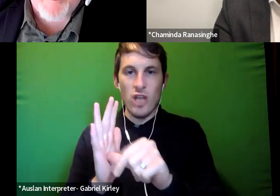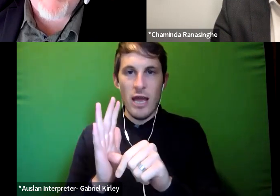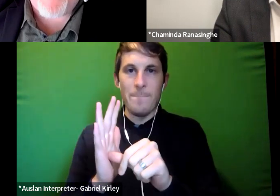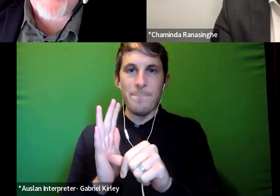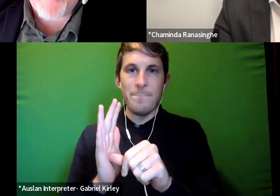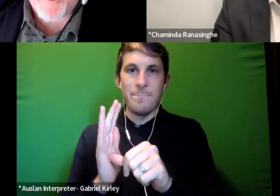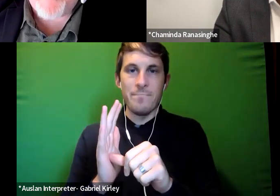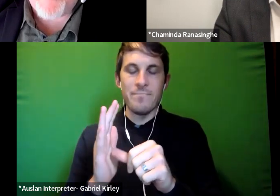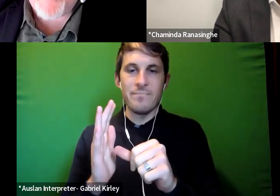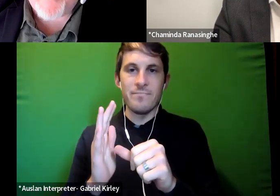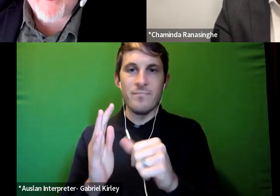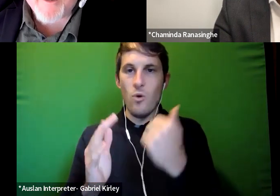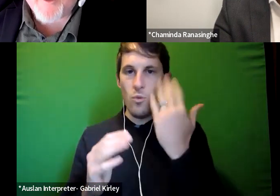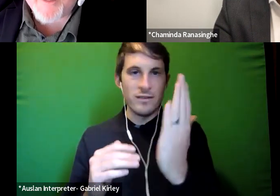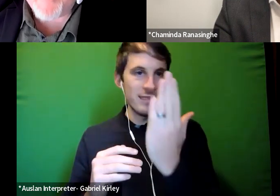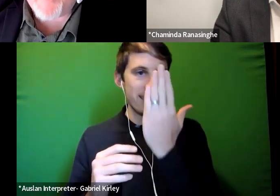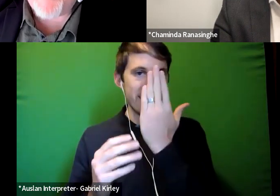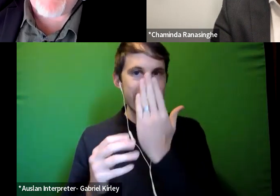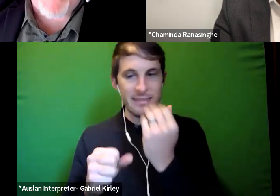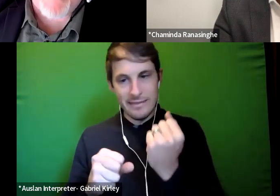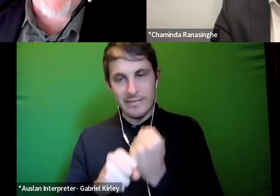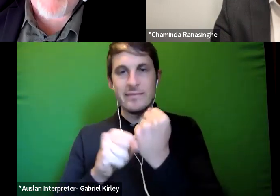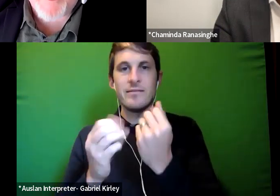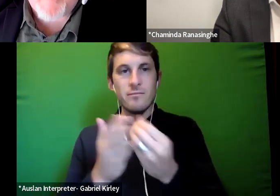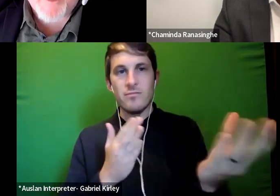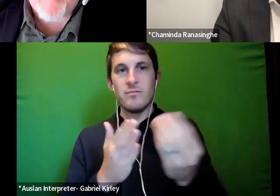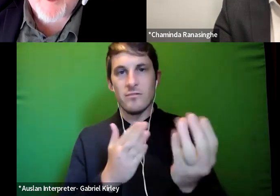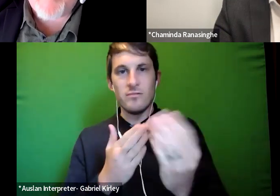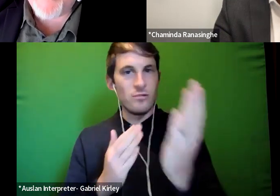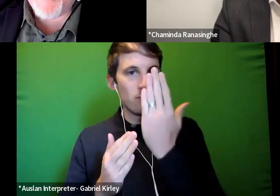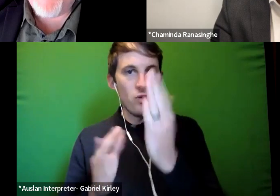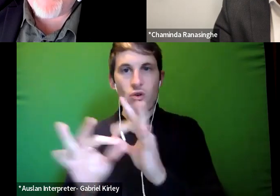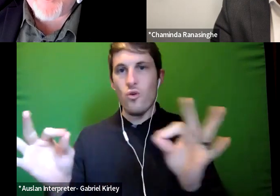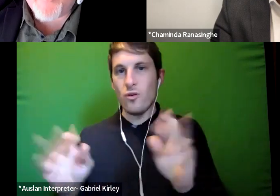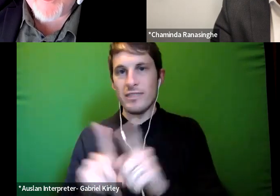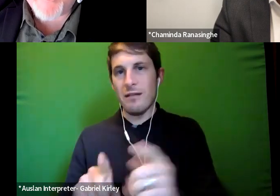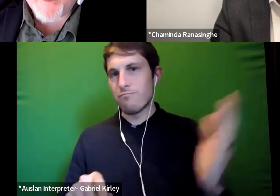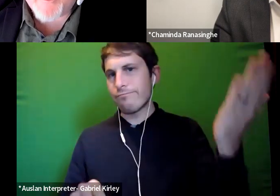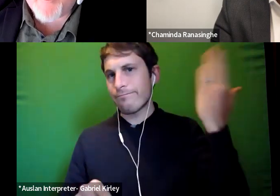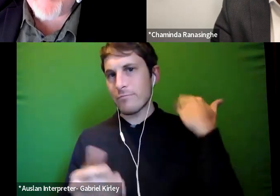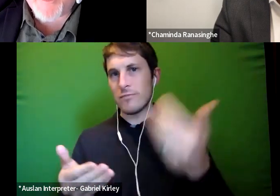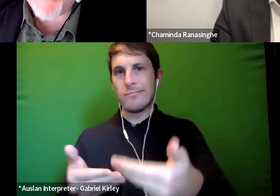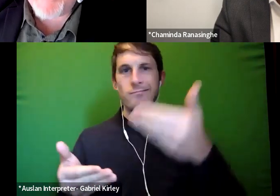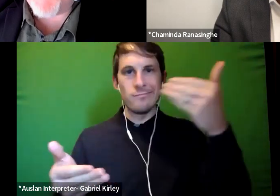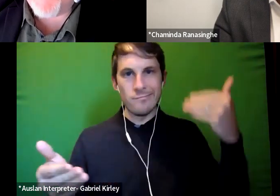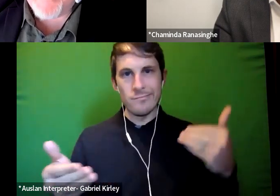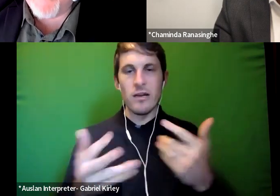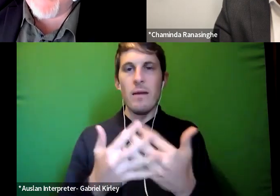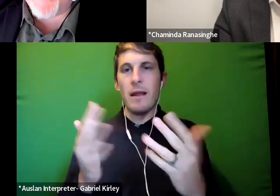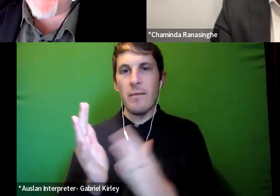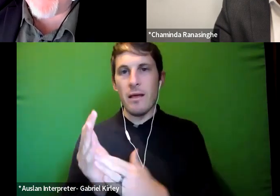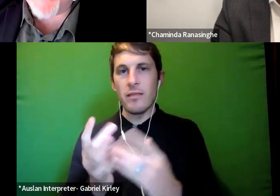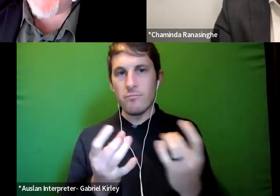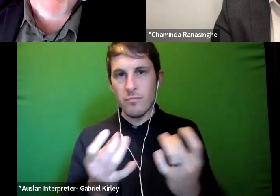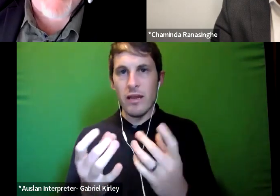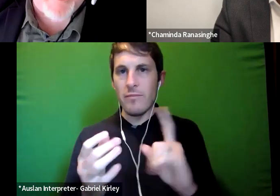just the week before or 2 weeks before. They're not getting developed 3 months ahead of time, 6 months ahead of time before a course is announced and run. But that's the nature of, I